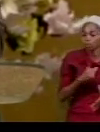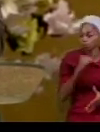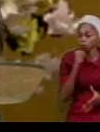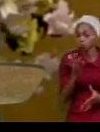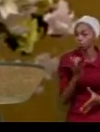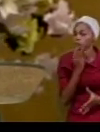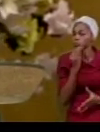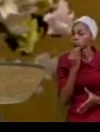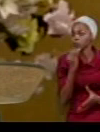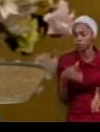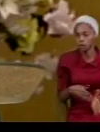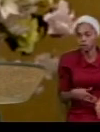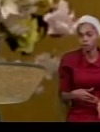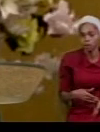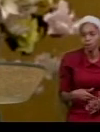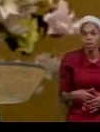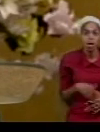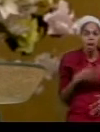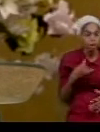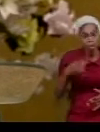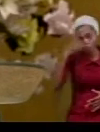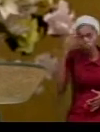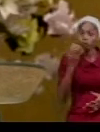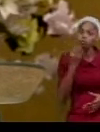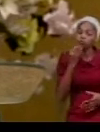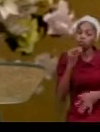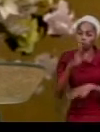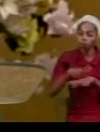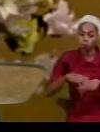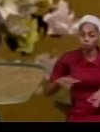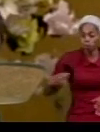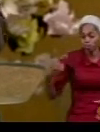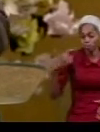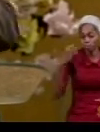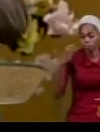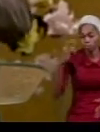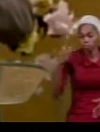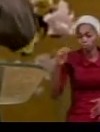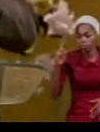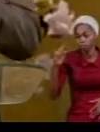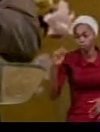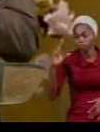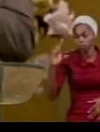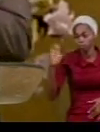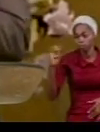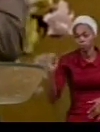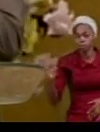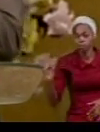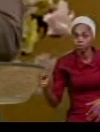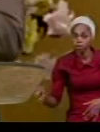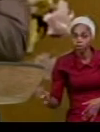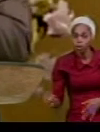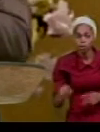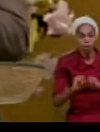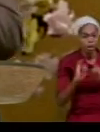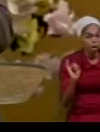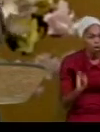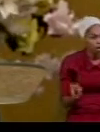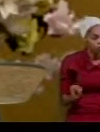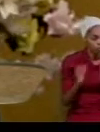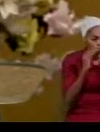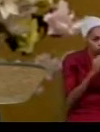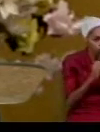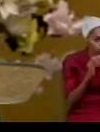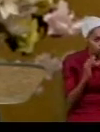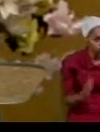therefore they never wanted to have anything to do with them. But God now said, well, the Gentiles may